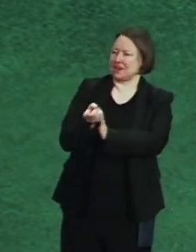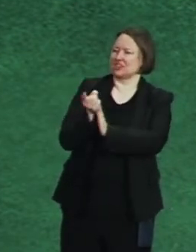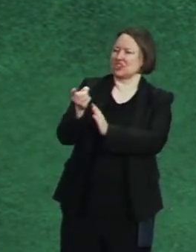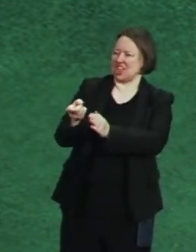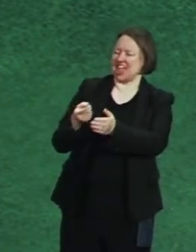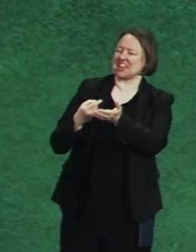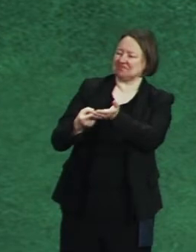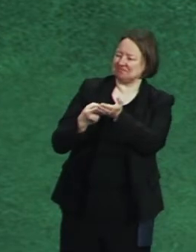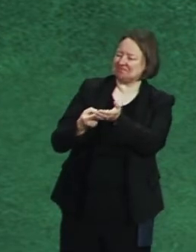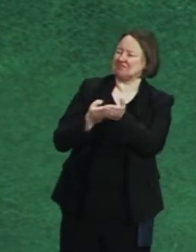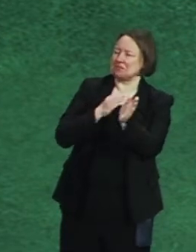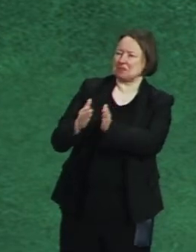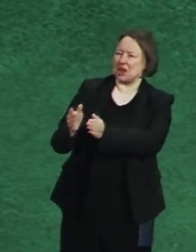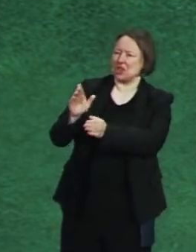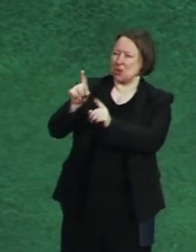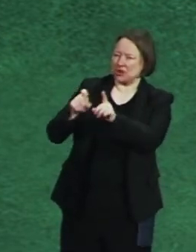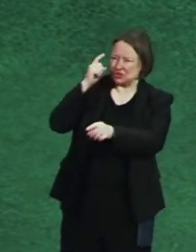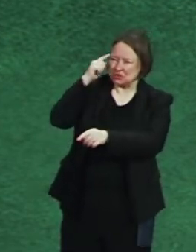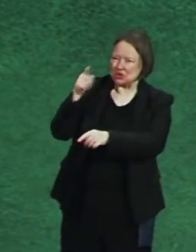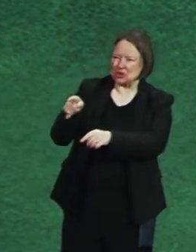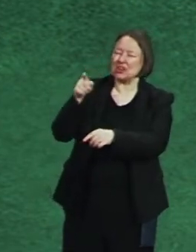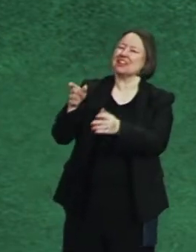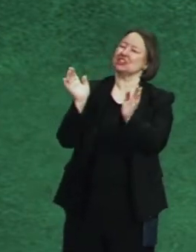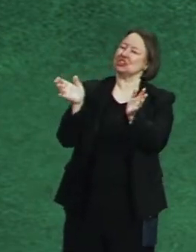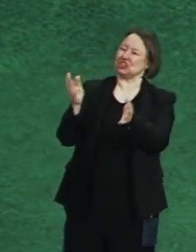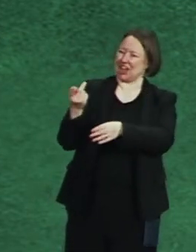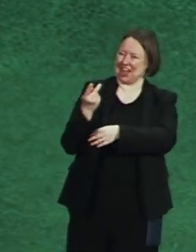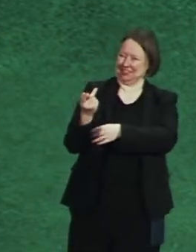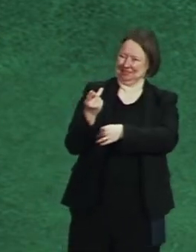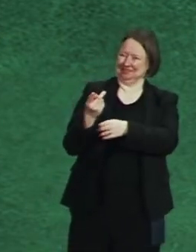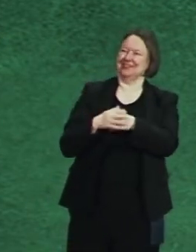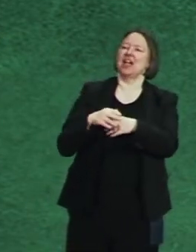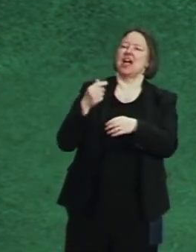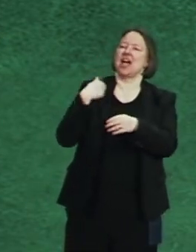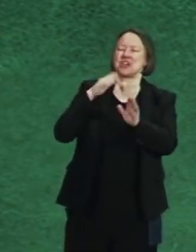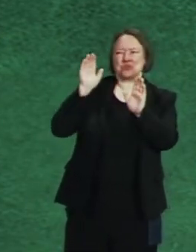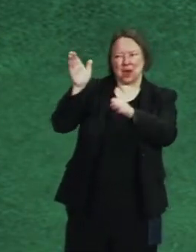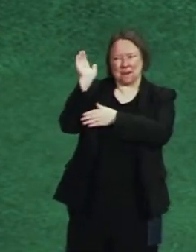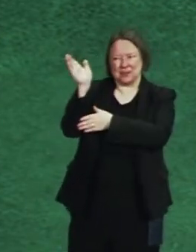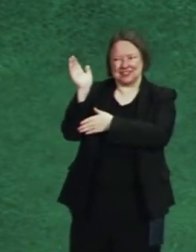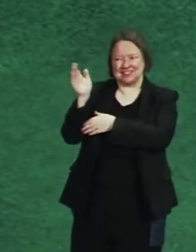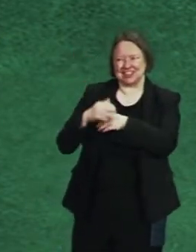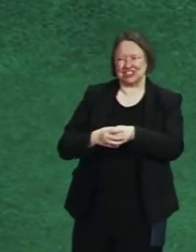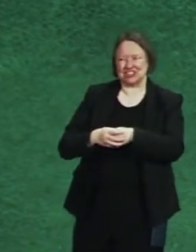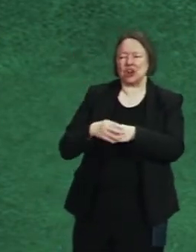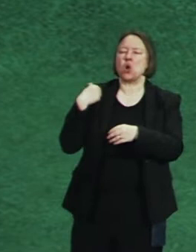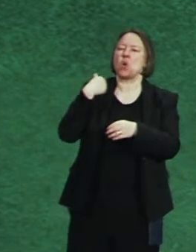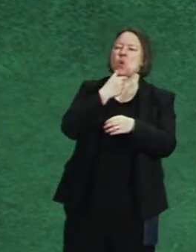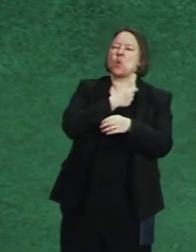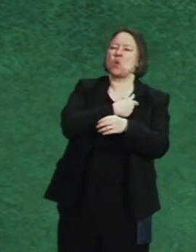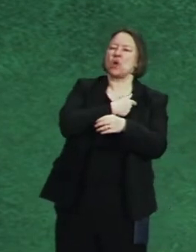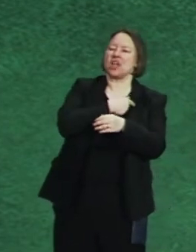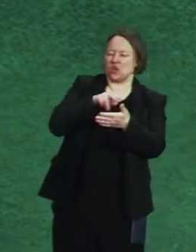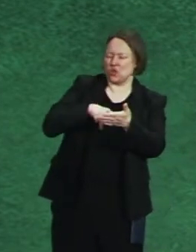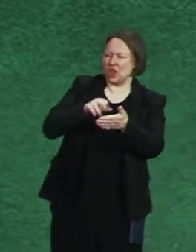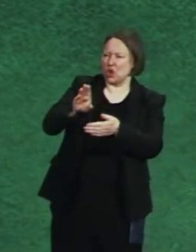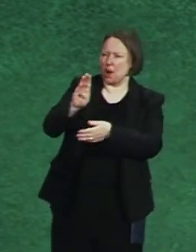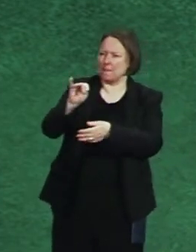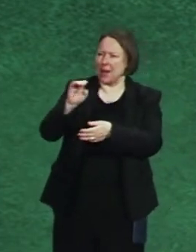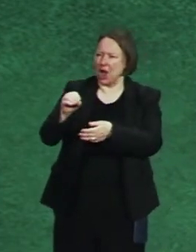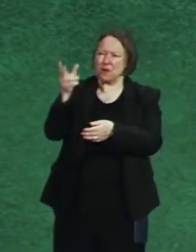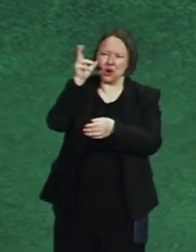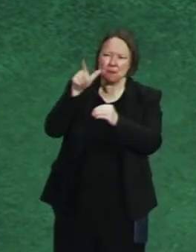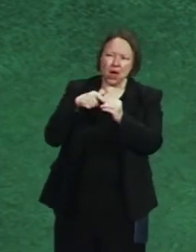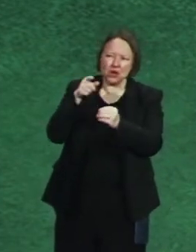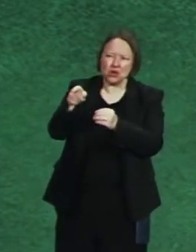can prepare their questions for you. Let's chat. Okay. Great presentation. We read in your bio and have heard